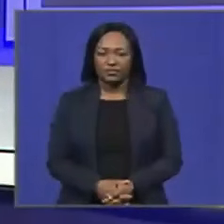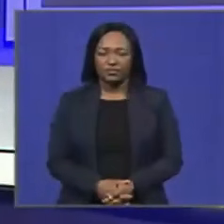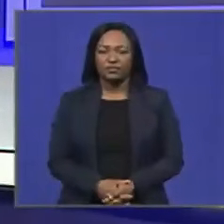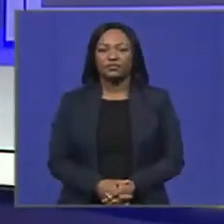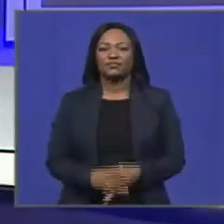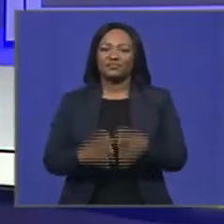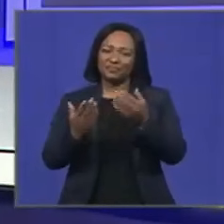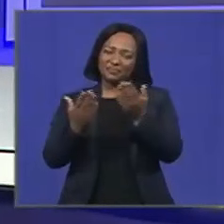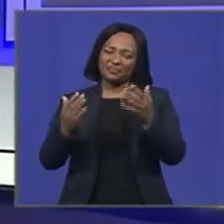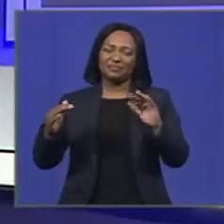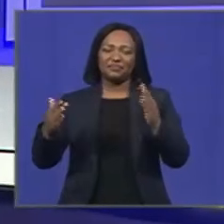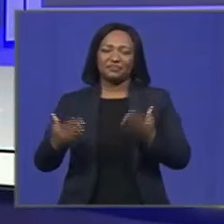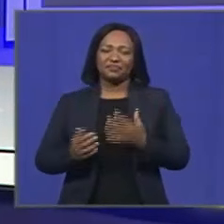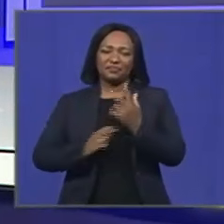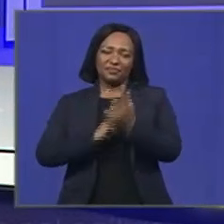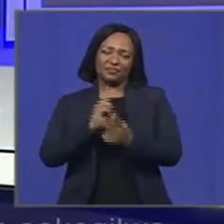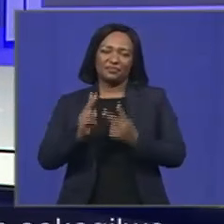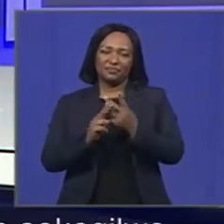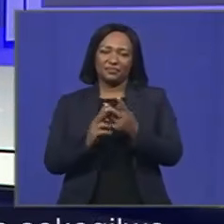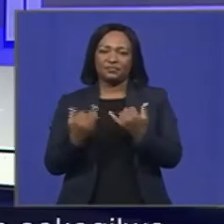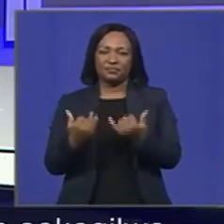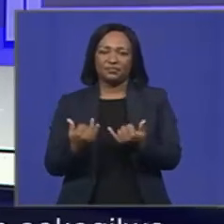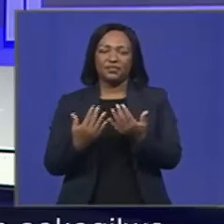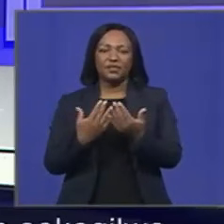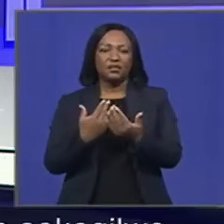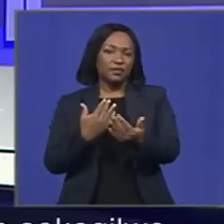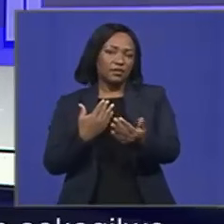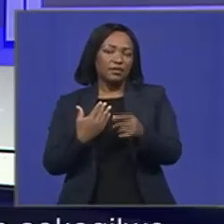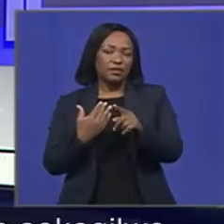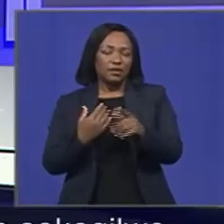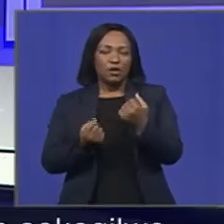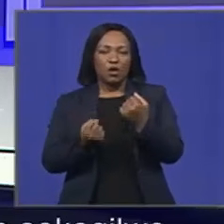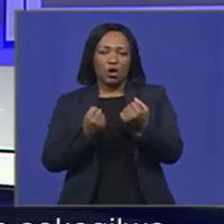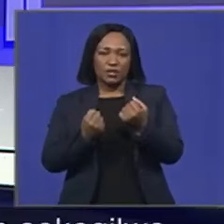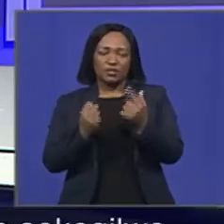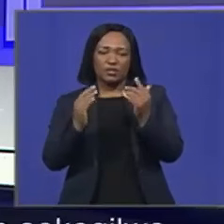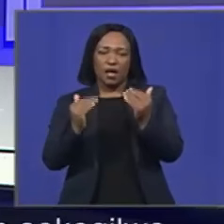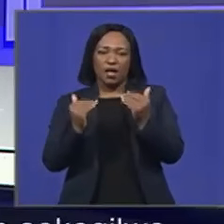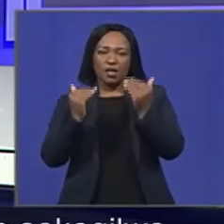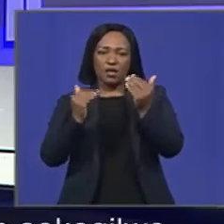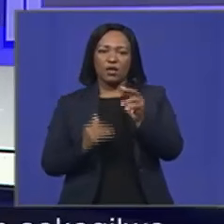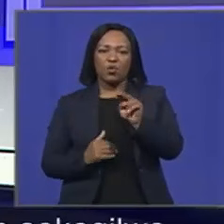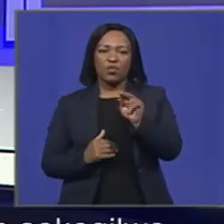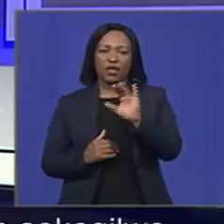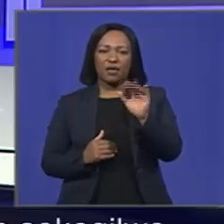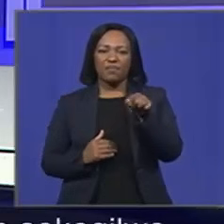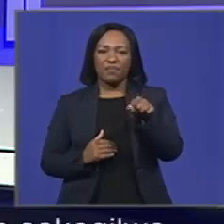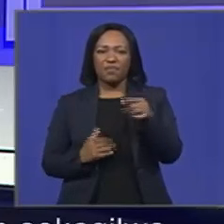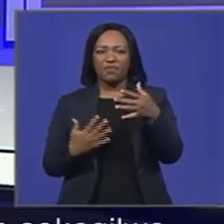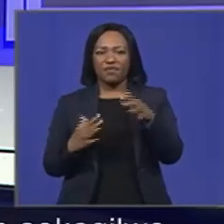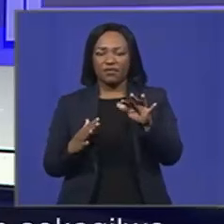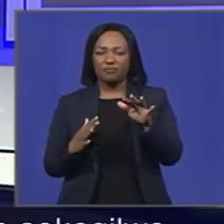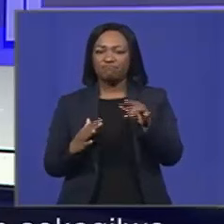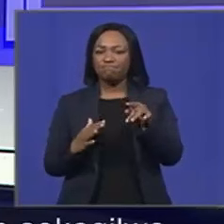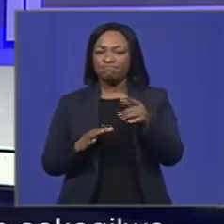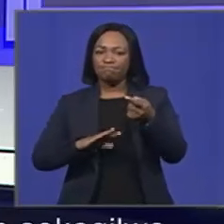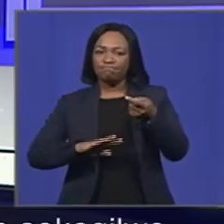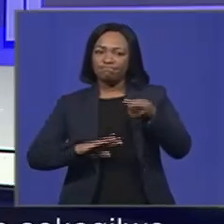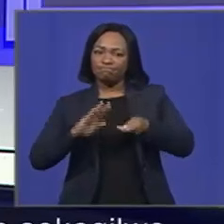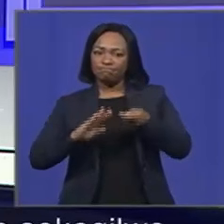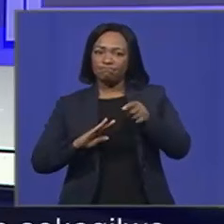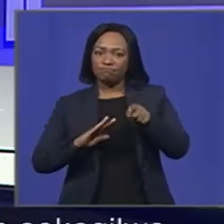Re boe gape re go amogela mogaetsho mo karolong ya bofelo mme re di tsweletse ka gore kgotlatshekelokgolo ya Northern Cape e sekegile morero o ka ga katlholo ya